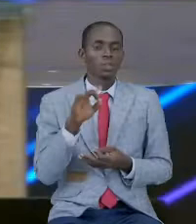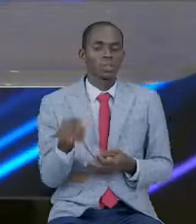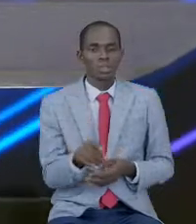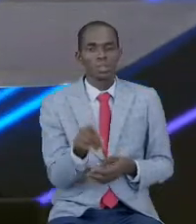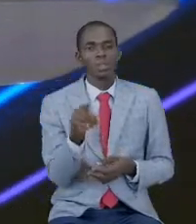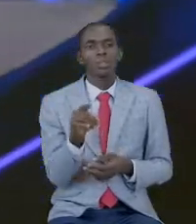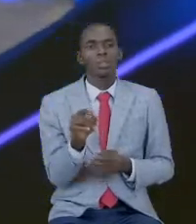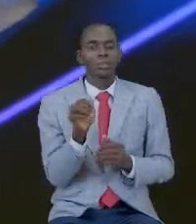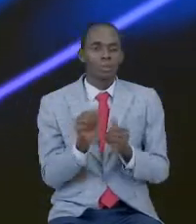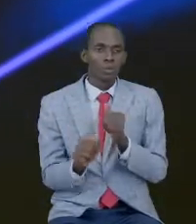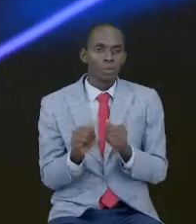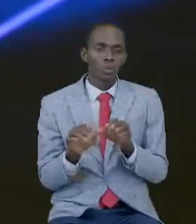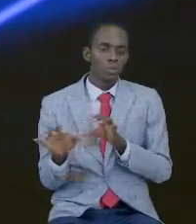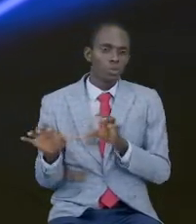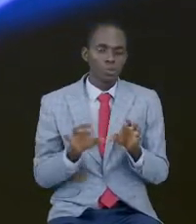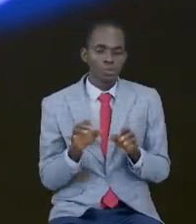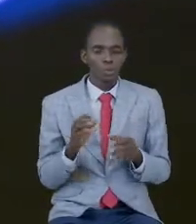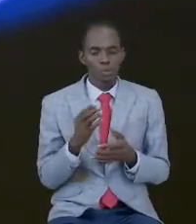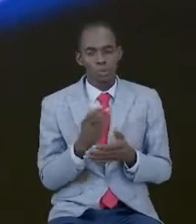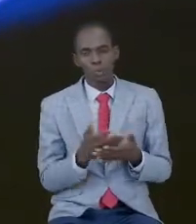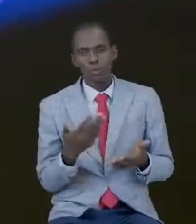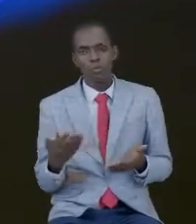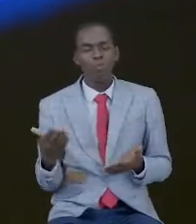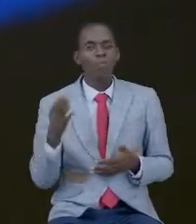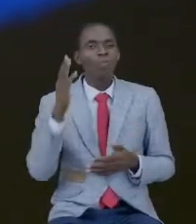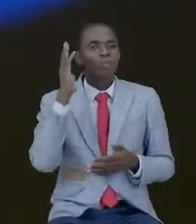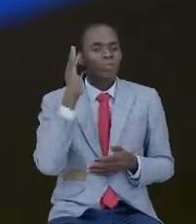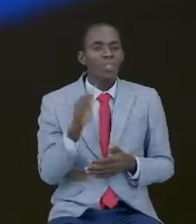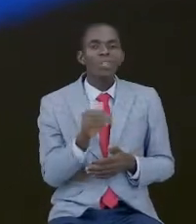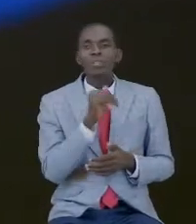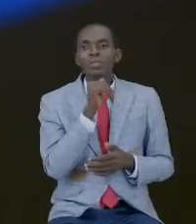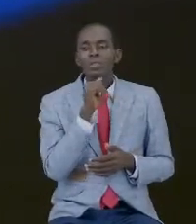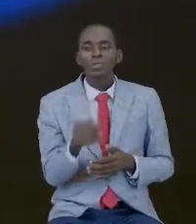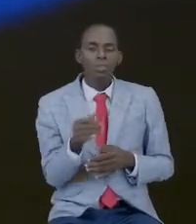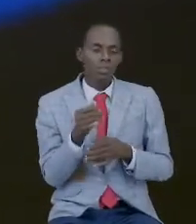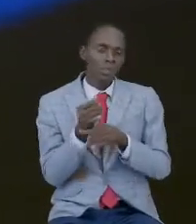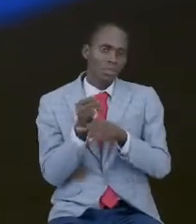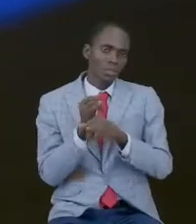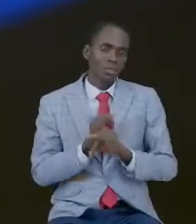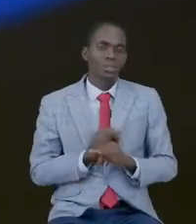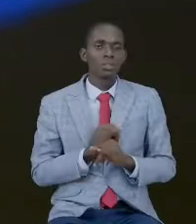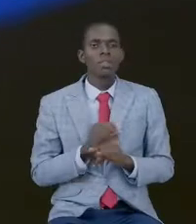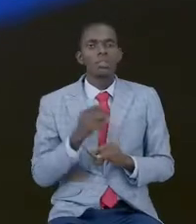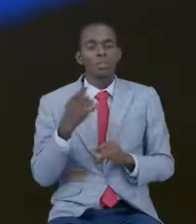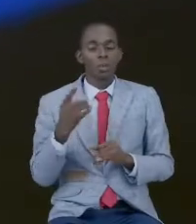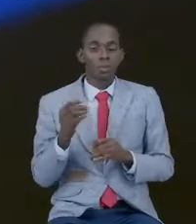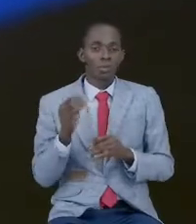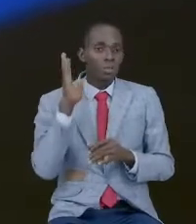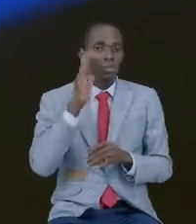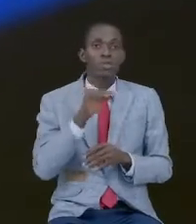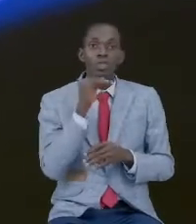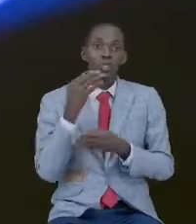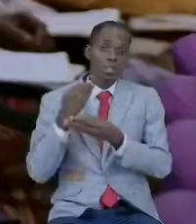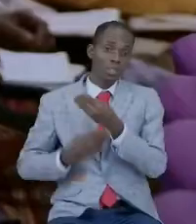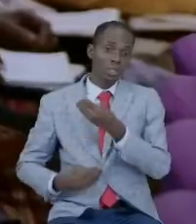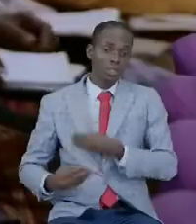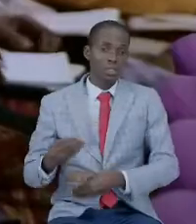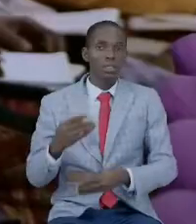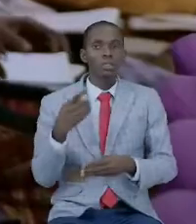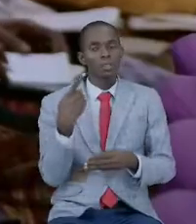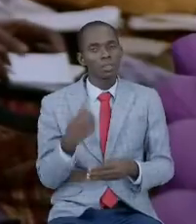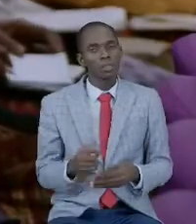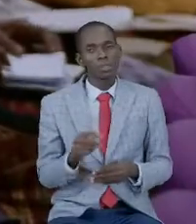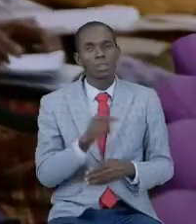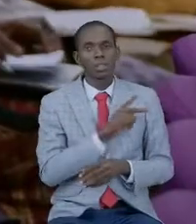which do such things shall not inherit the kingdom of God. Look at number two